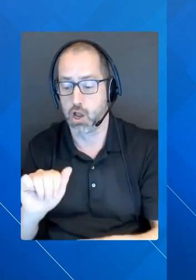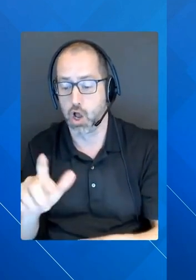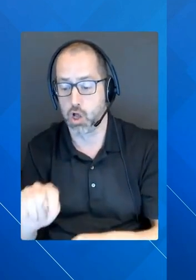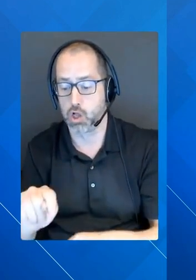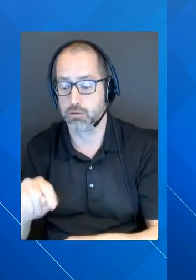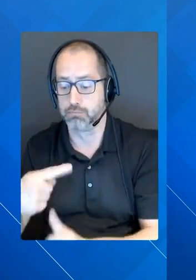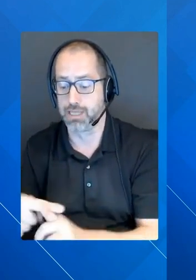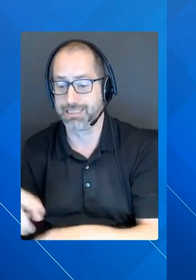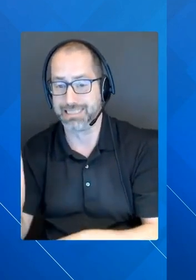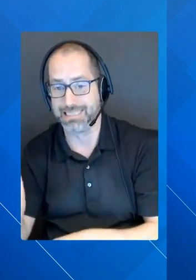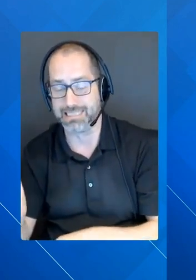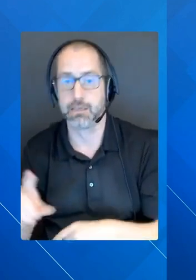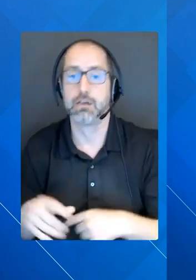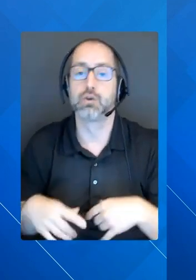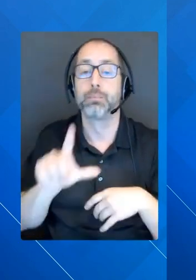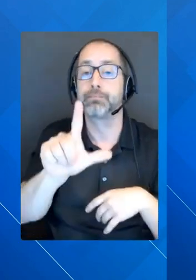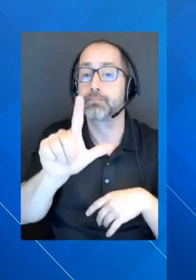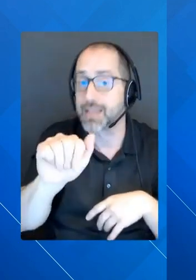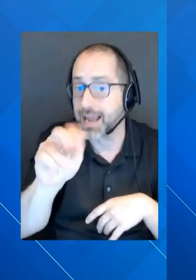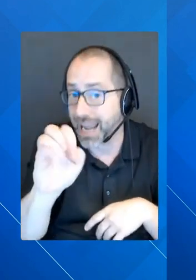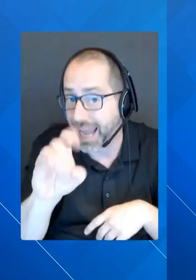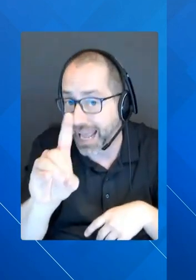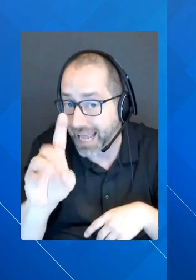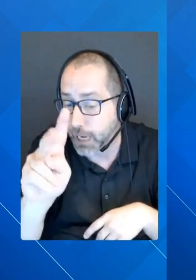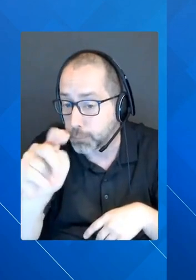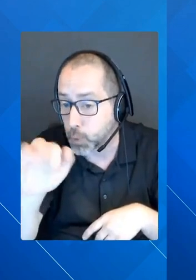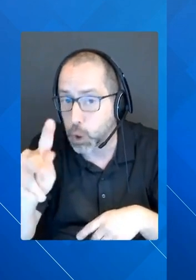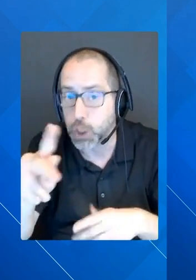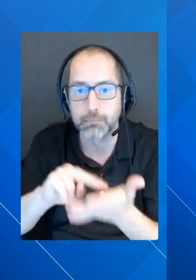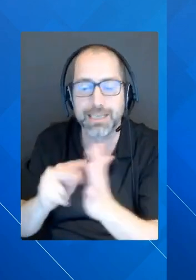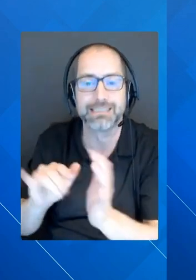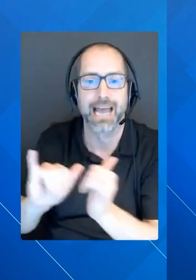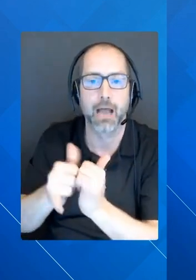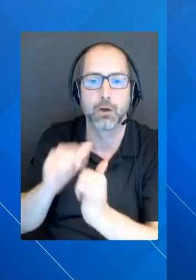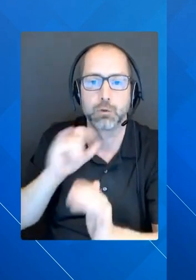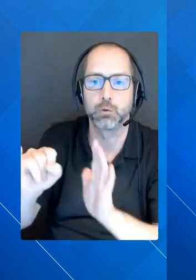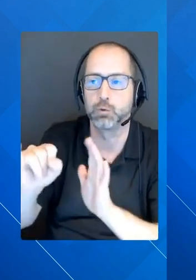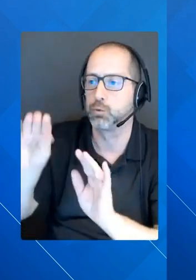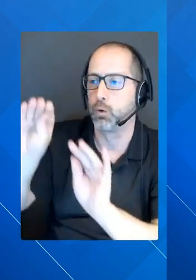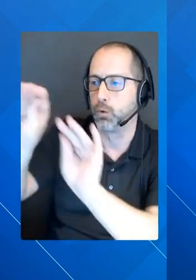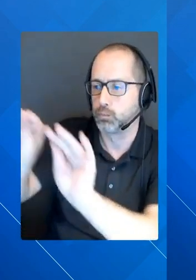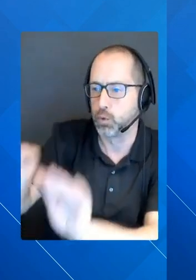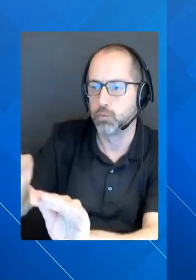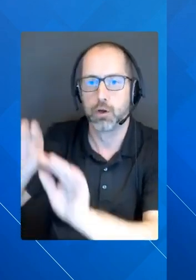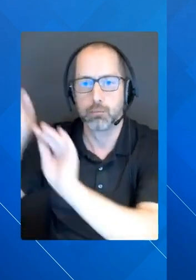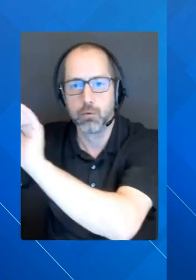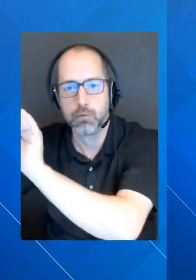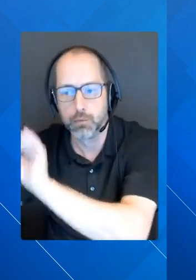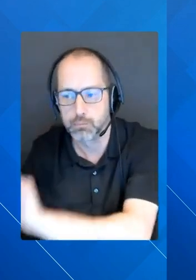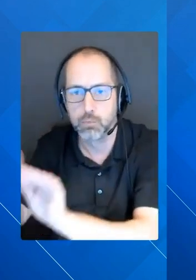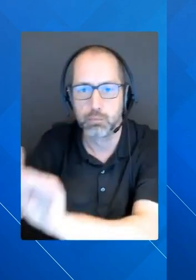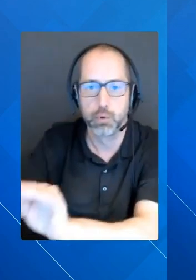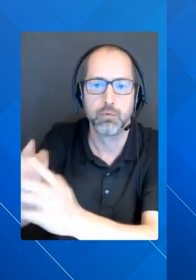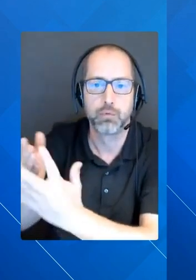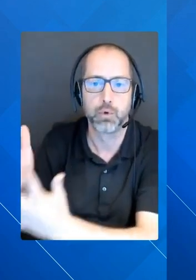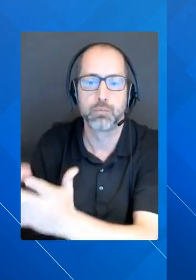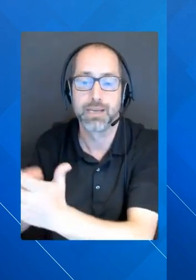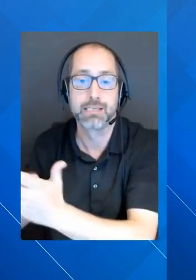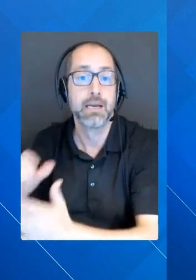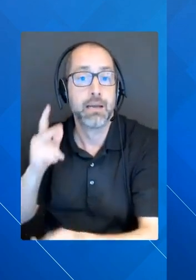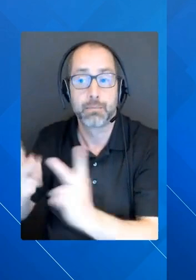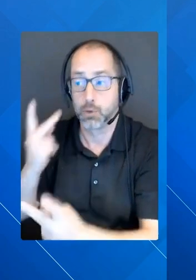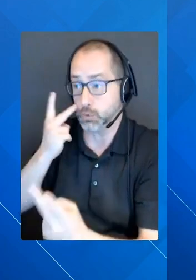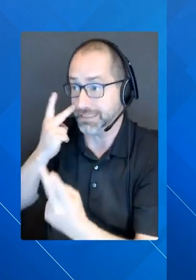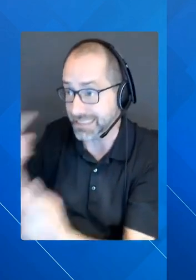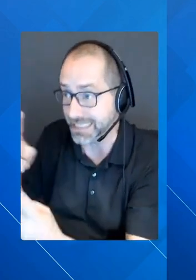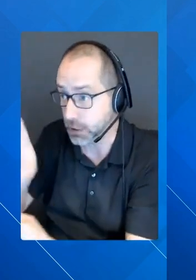Landmarks are a tool that we can use to mark up the main regions of a page. This information is invisible to sighted users, but they're